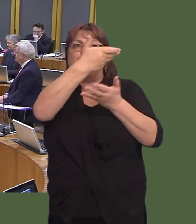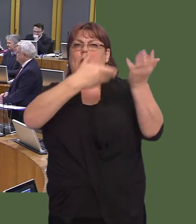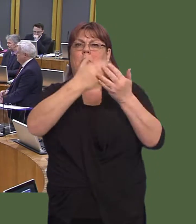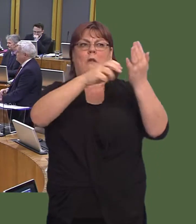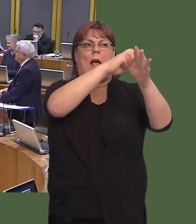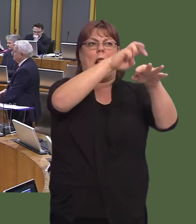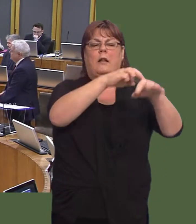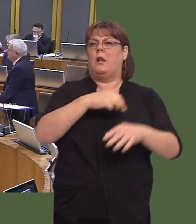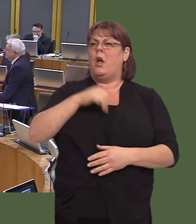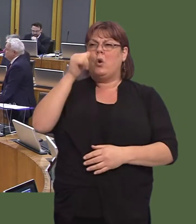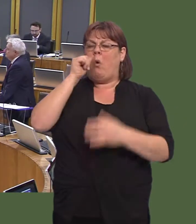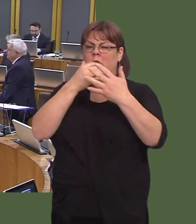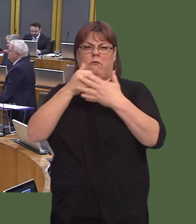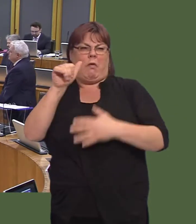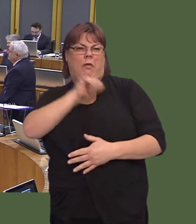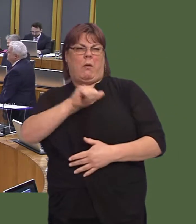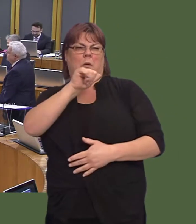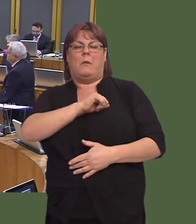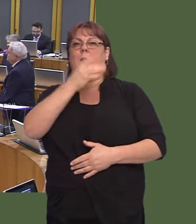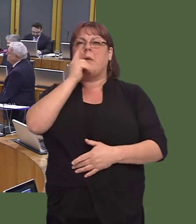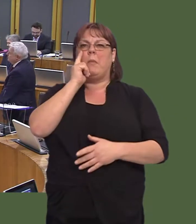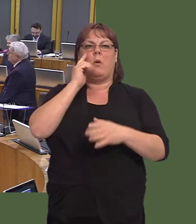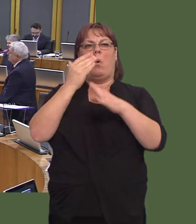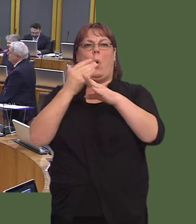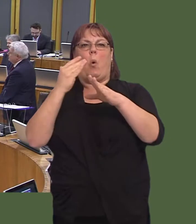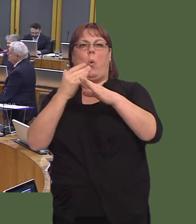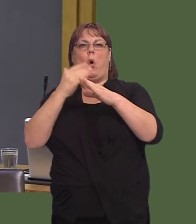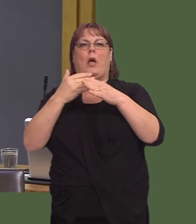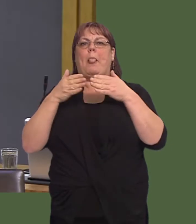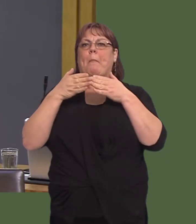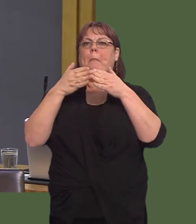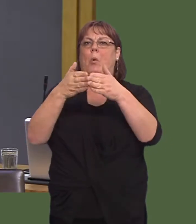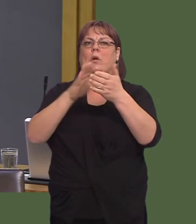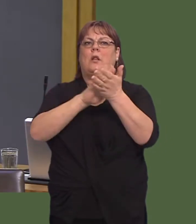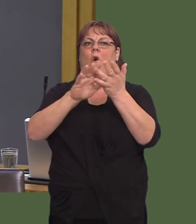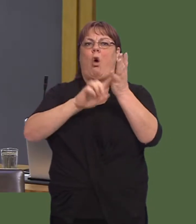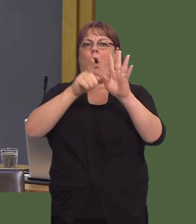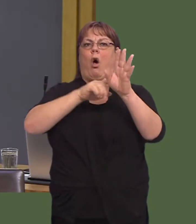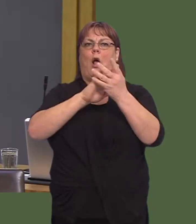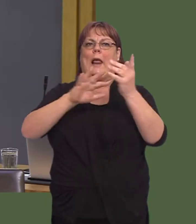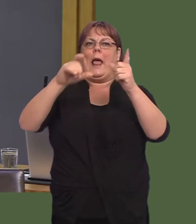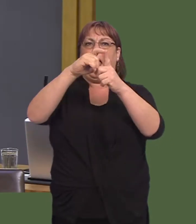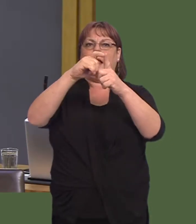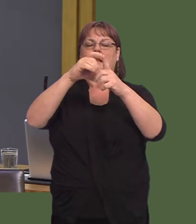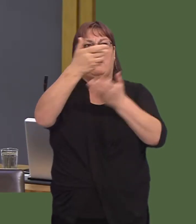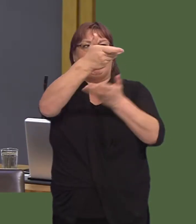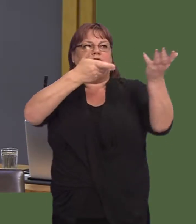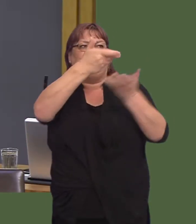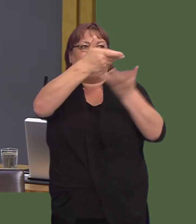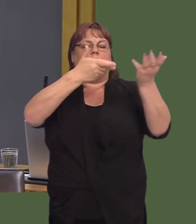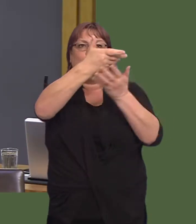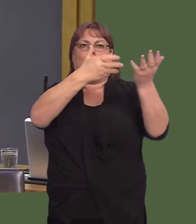own constituency and the 1,000 people working either directly or indirectly in the port of Holyhead in seeing a hard border